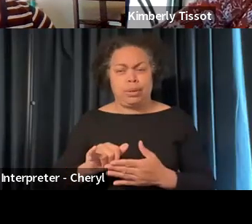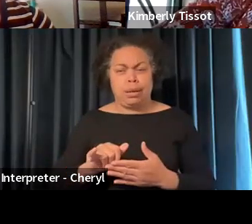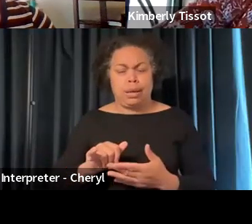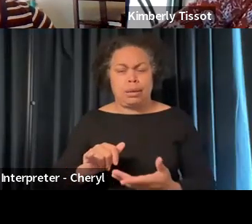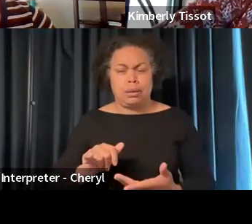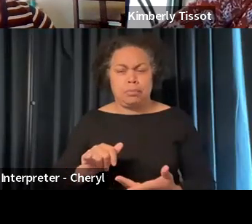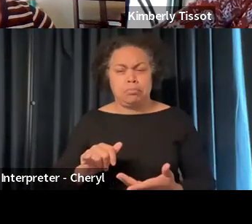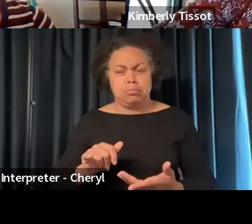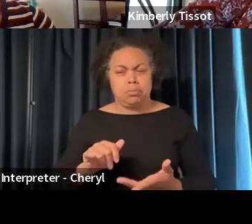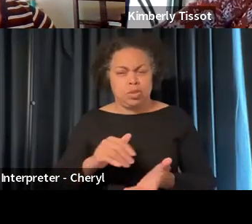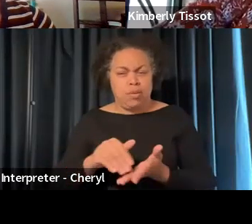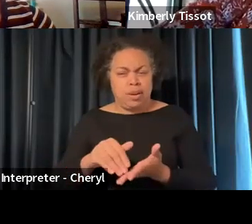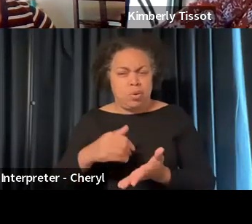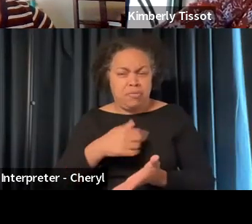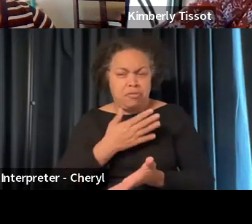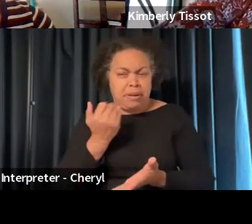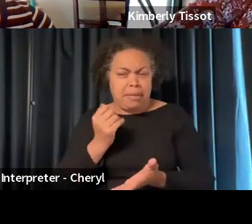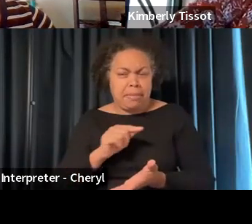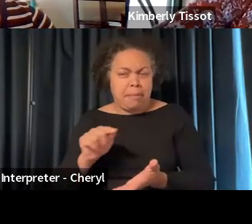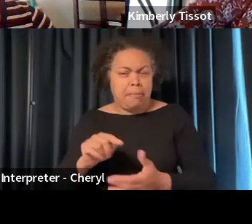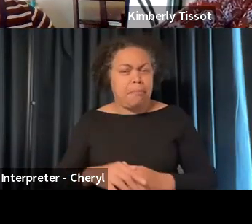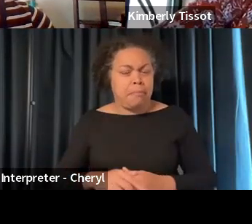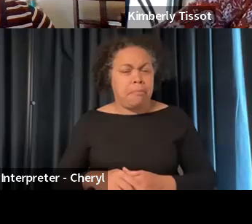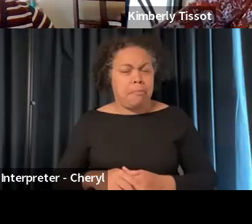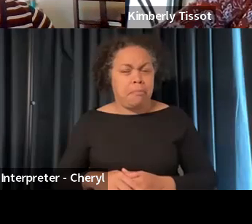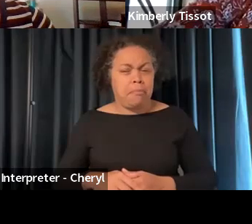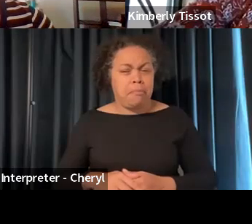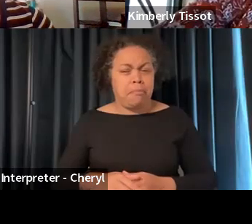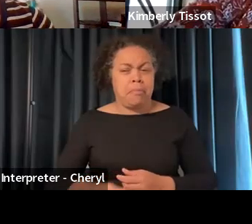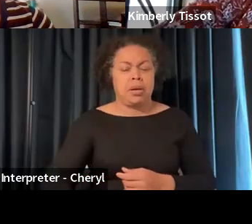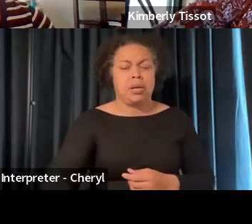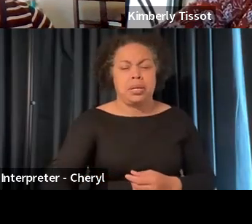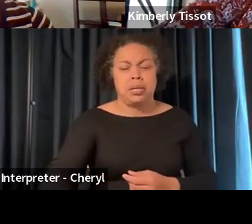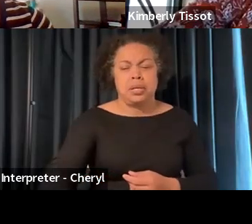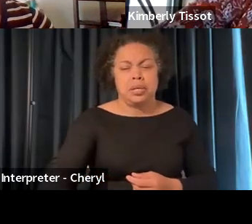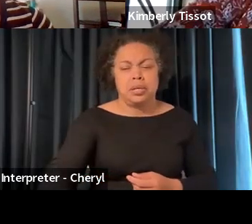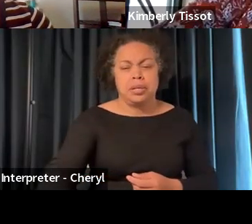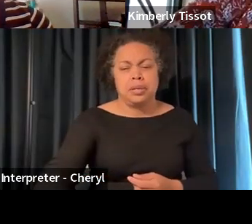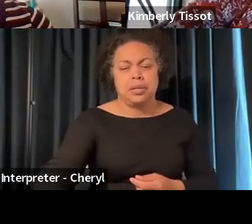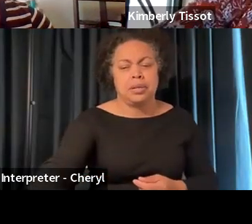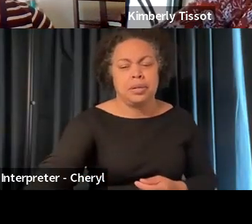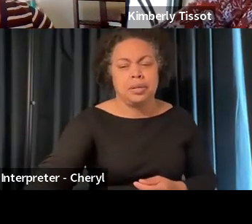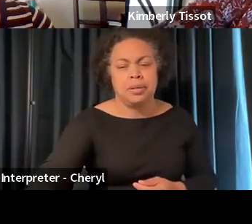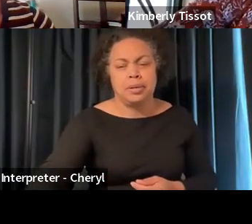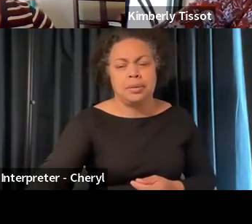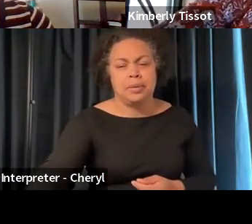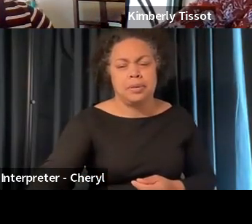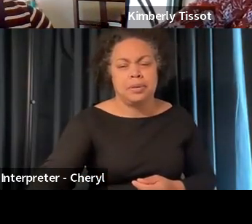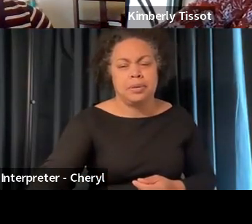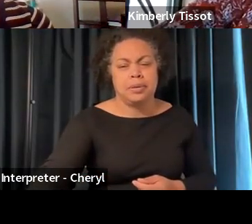are often forgot about when we're doing our activism. Like people think like, oh,